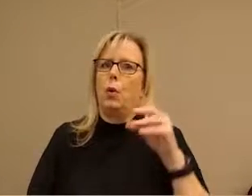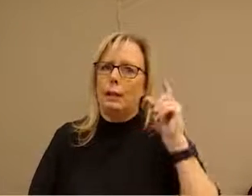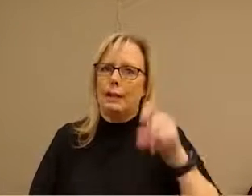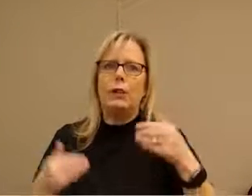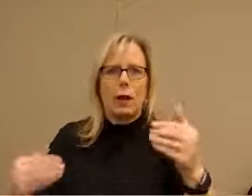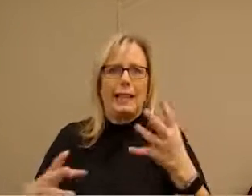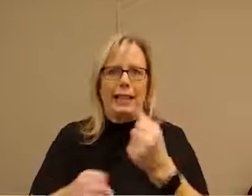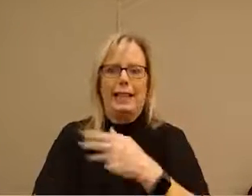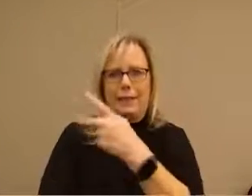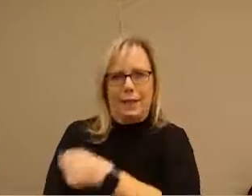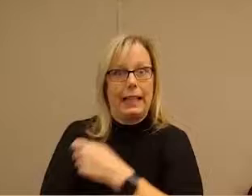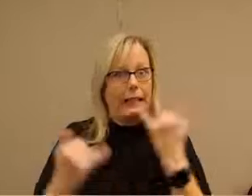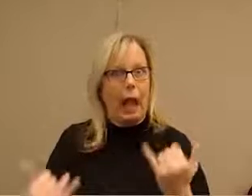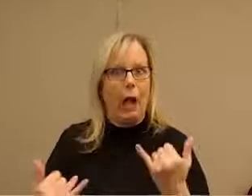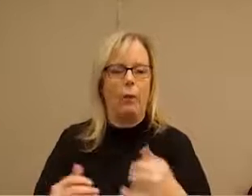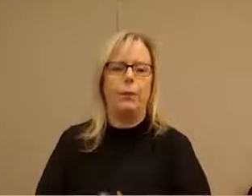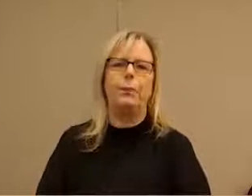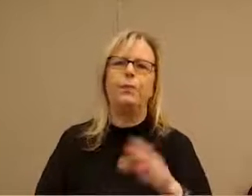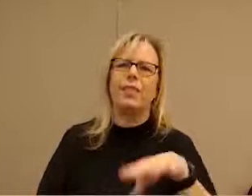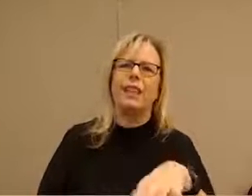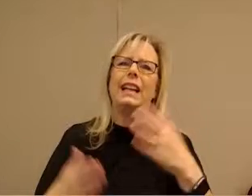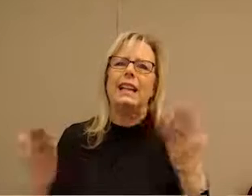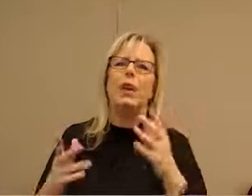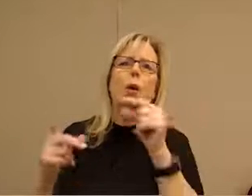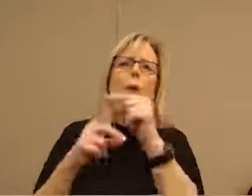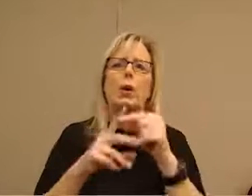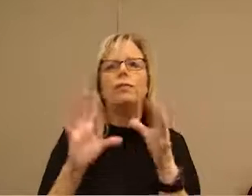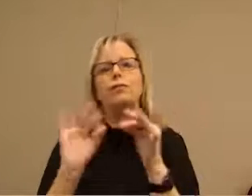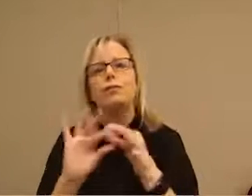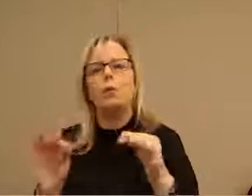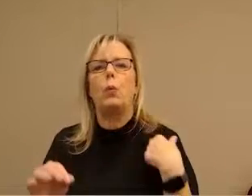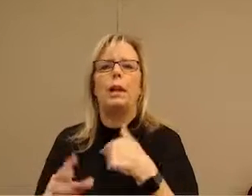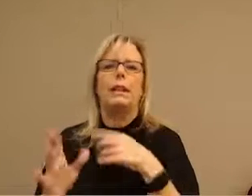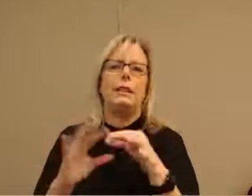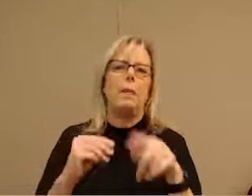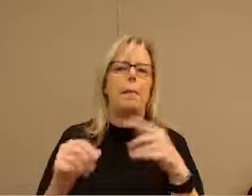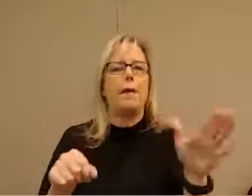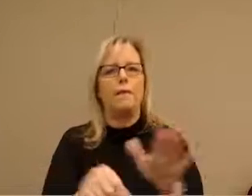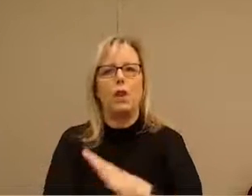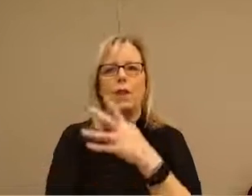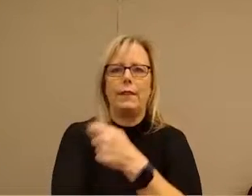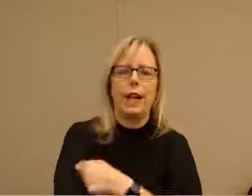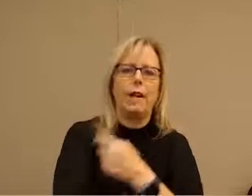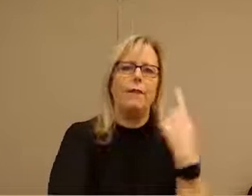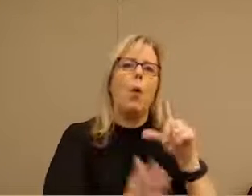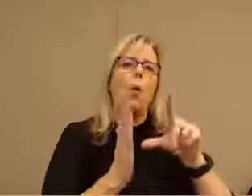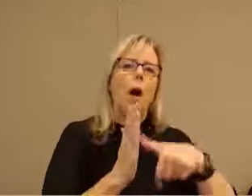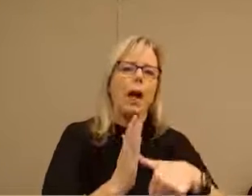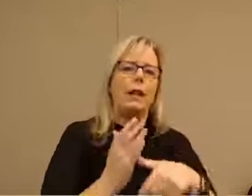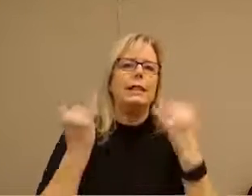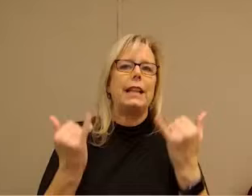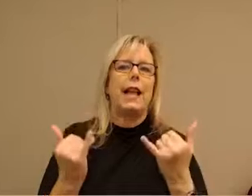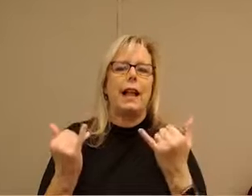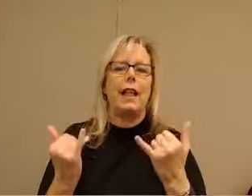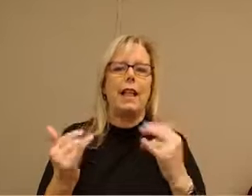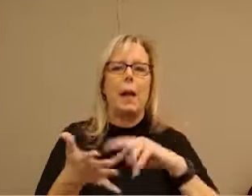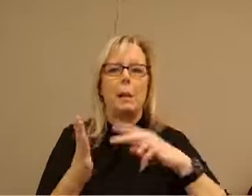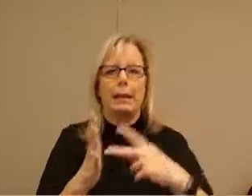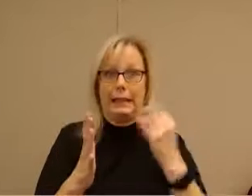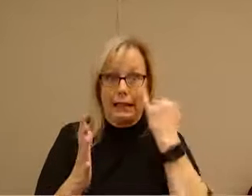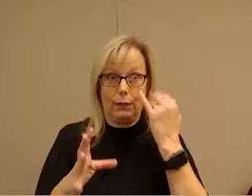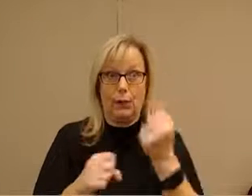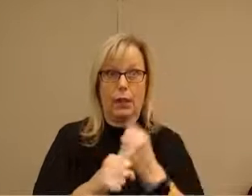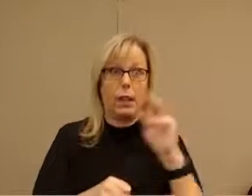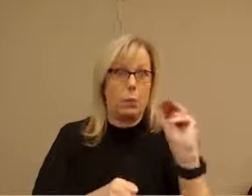get vaccinated now. Right, and so you hear terminology out there. We've talked about being fully vaccinated for a while now. That means if you're